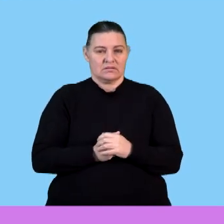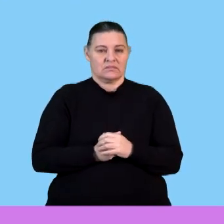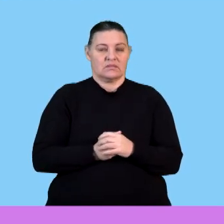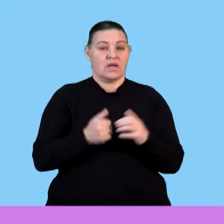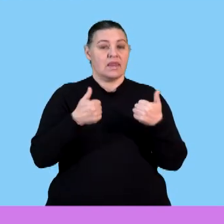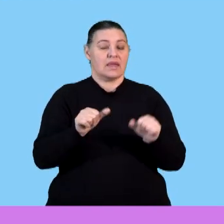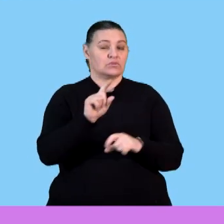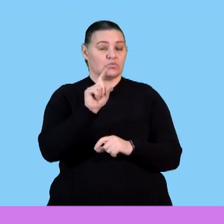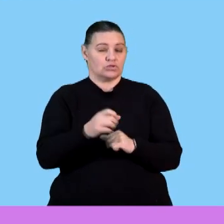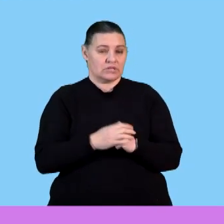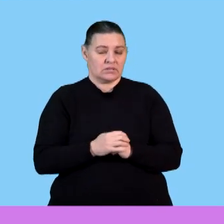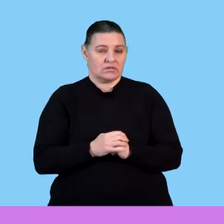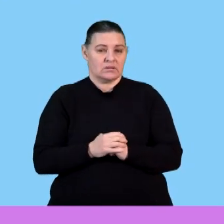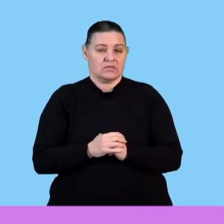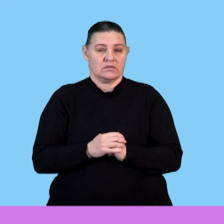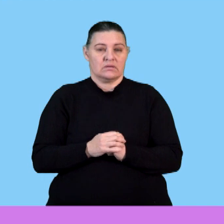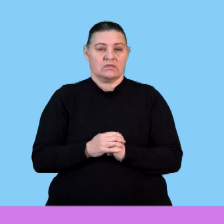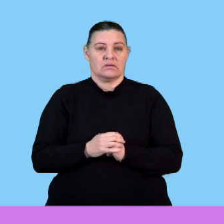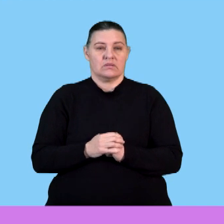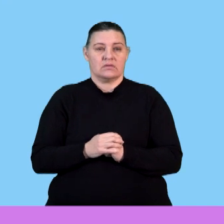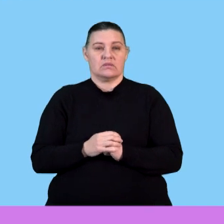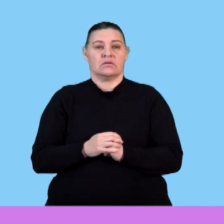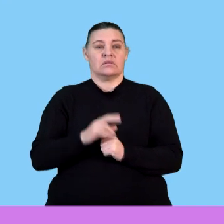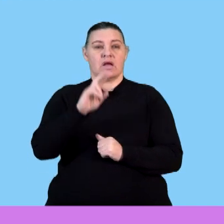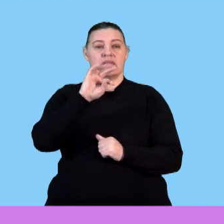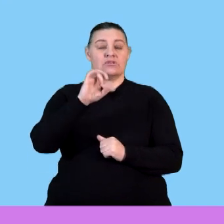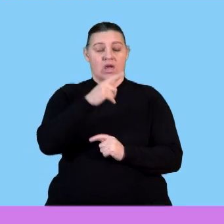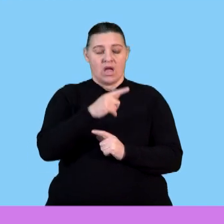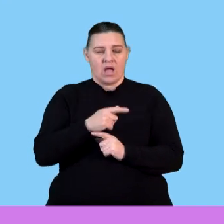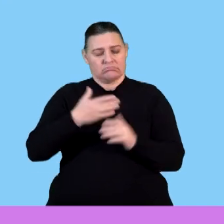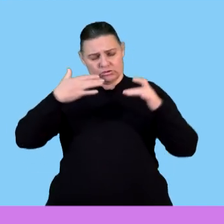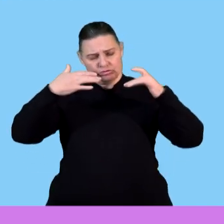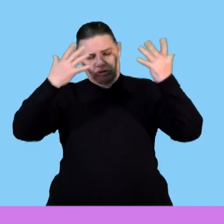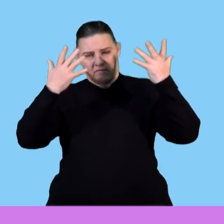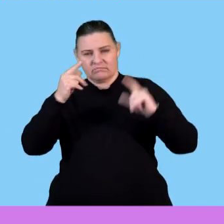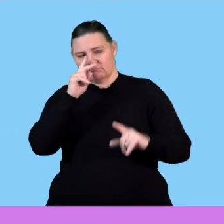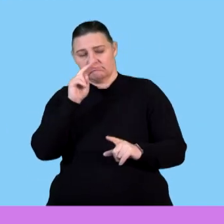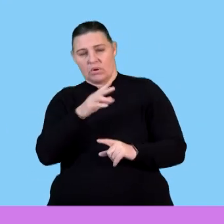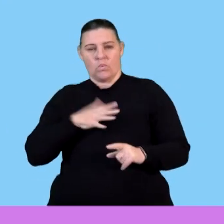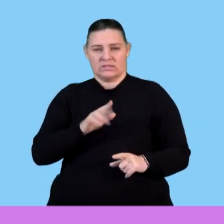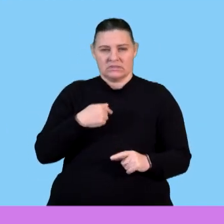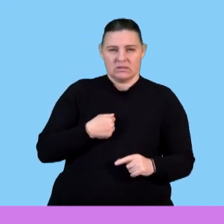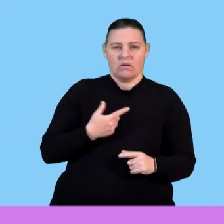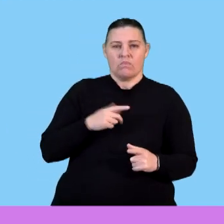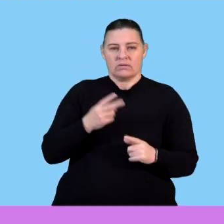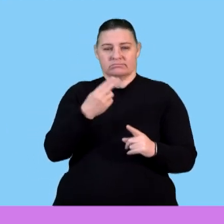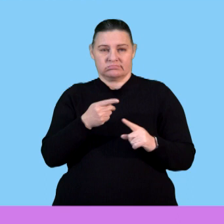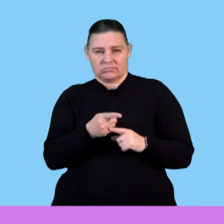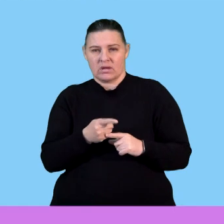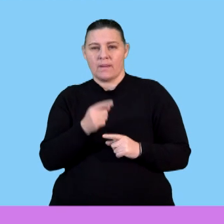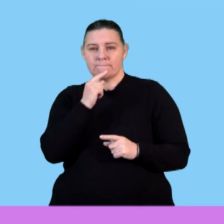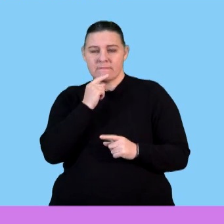30 centimeters. I've got the length, I've got the breadth. Let's use the formula. Therefore,